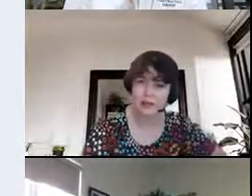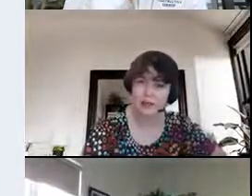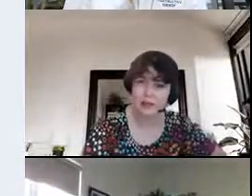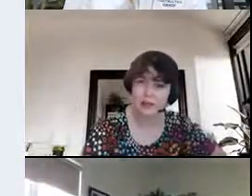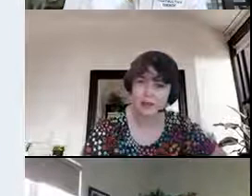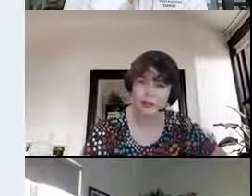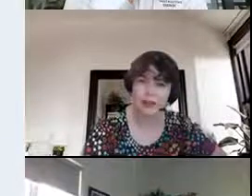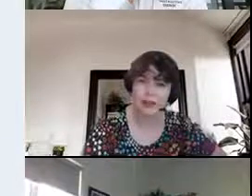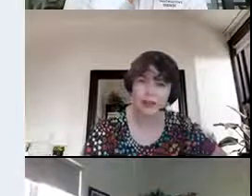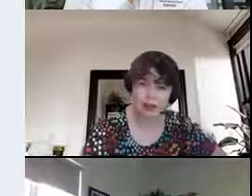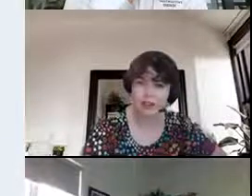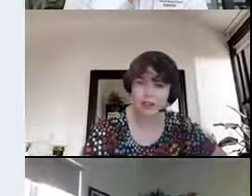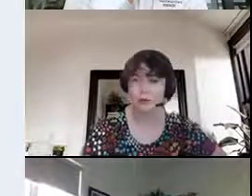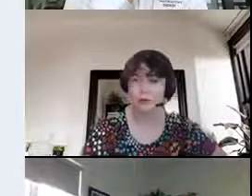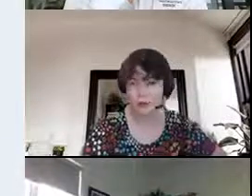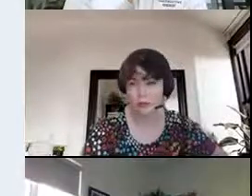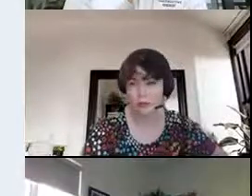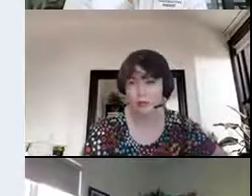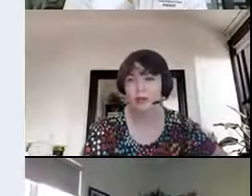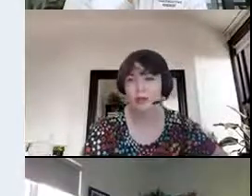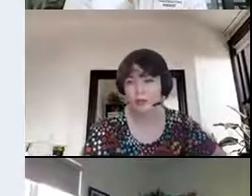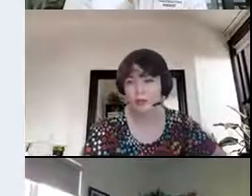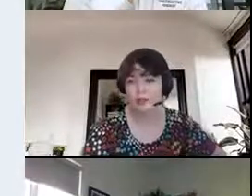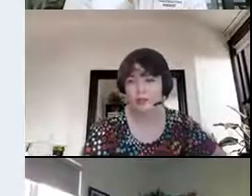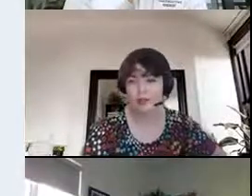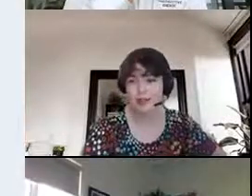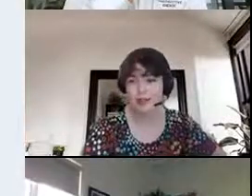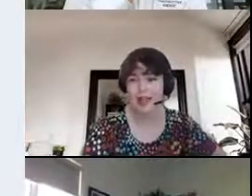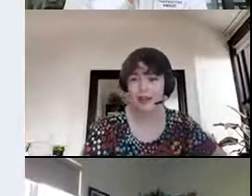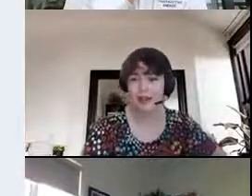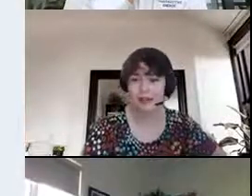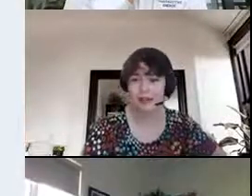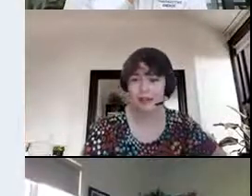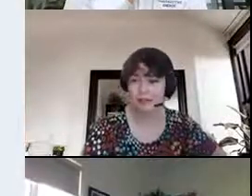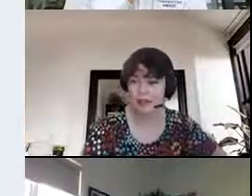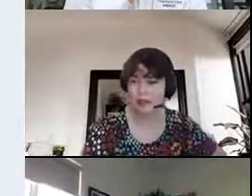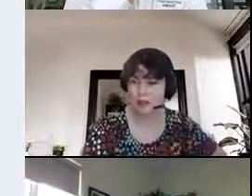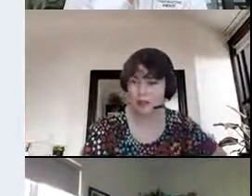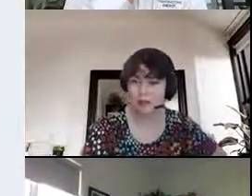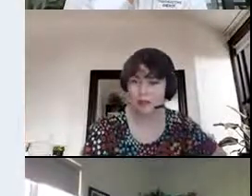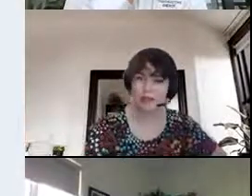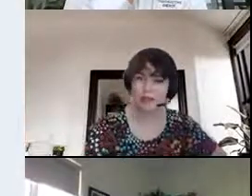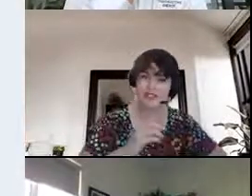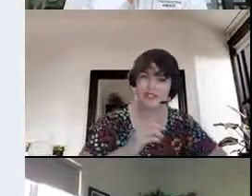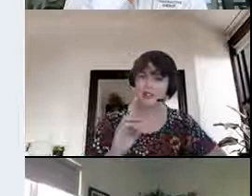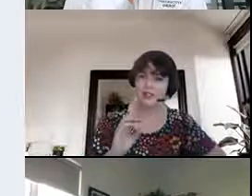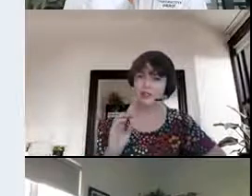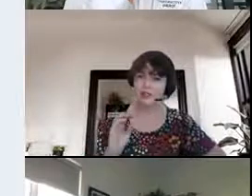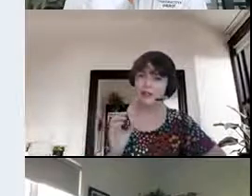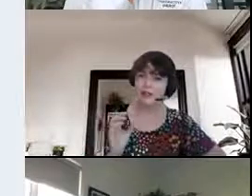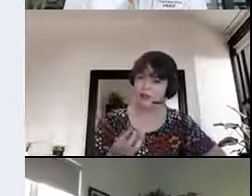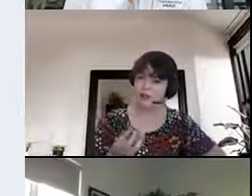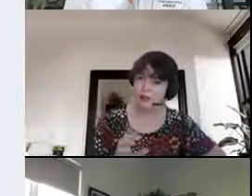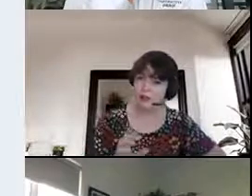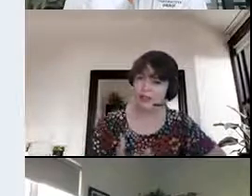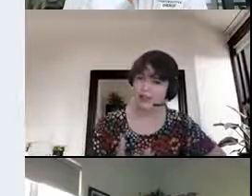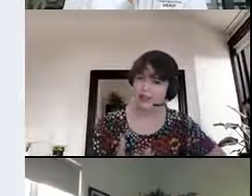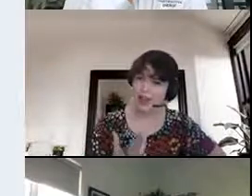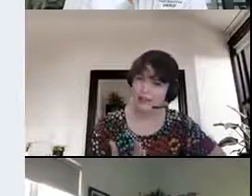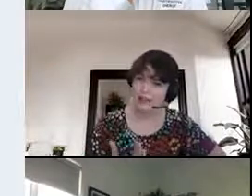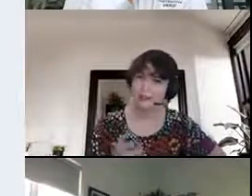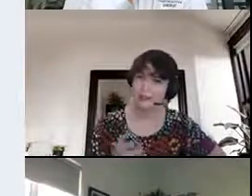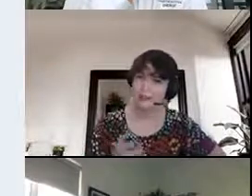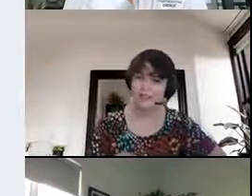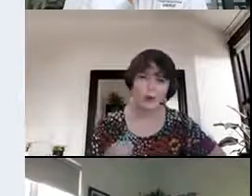questions that would enable an islandable microgrid to exist. And with an islandable microgrid, this is something that looks and feels